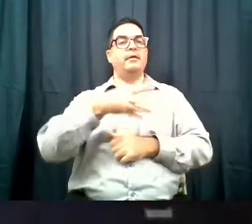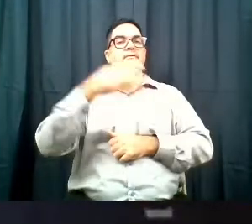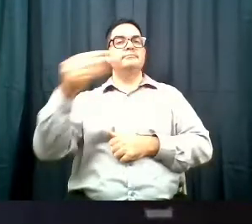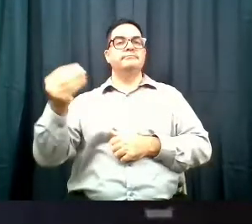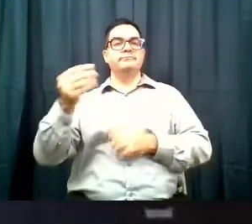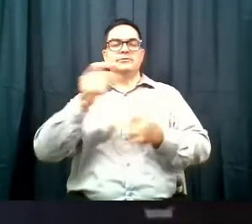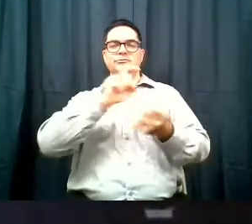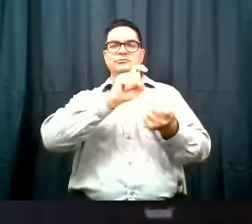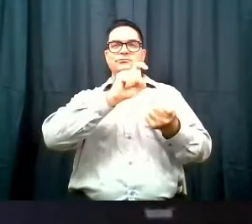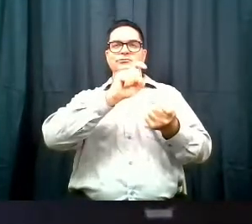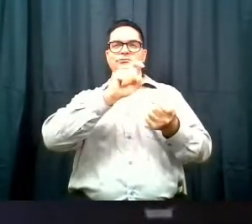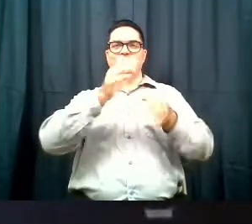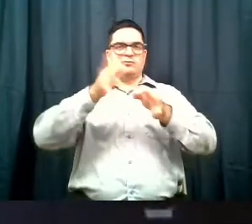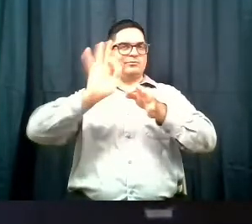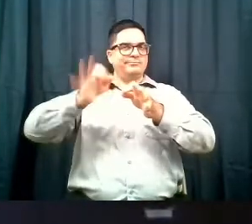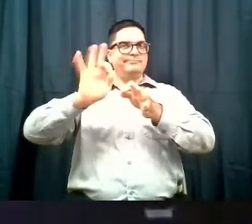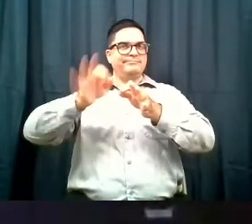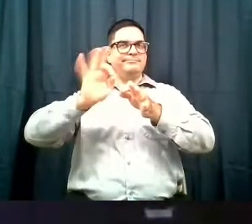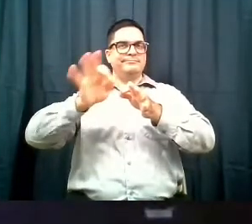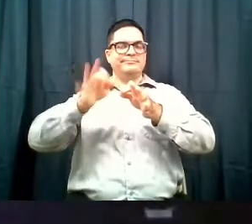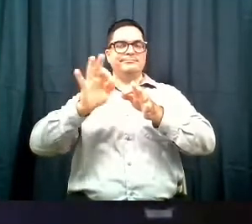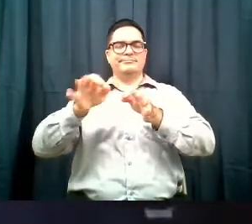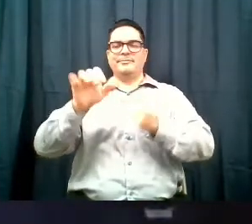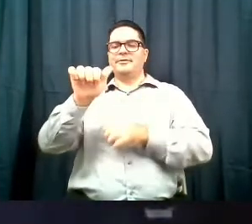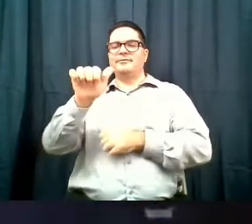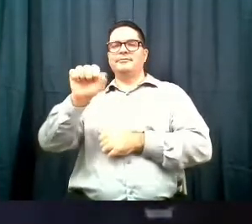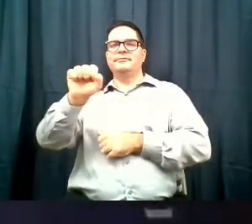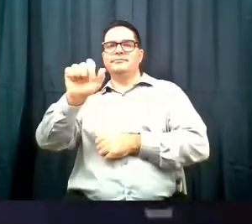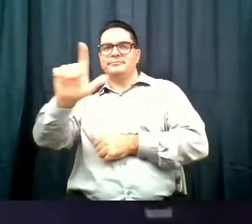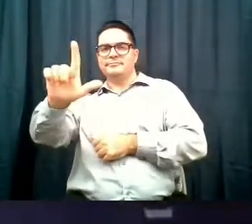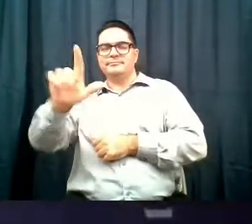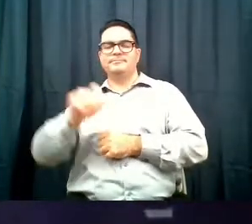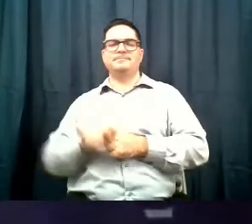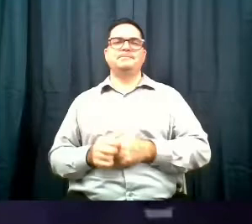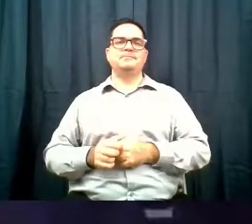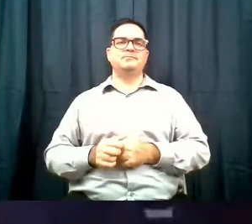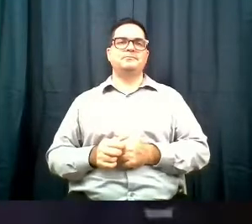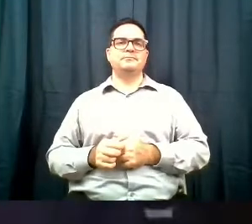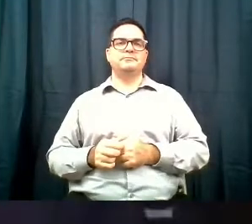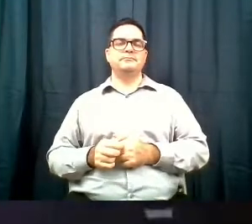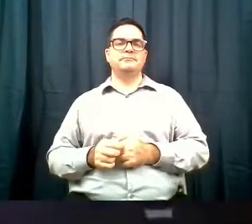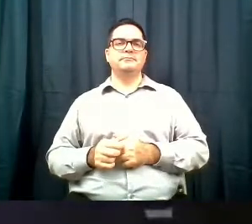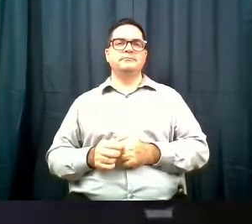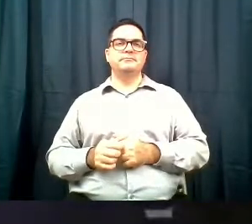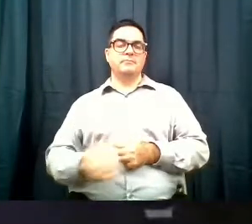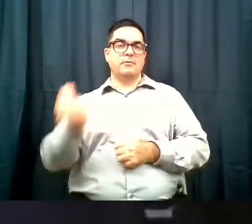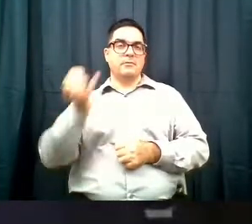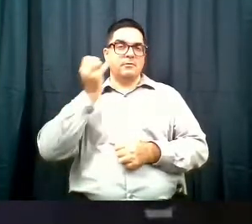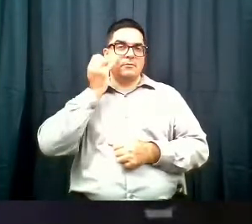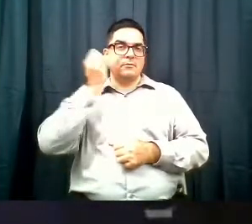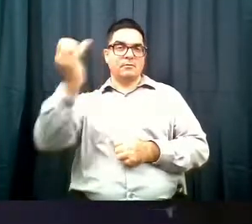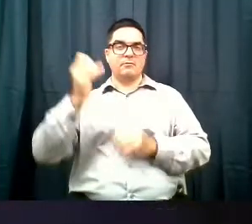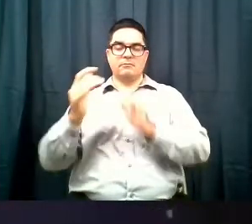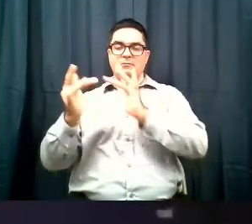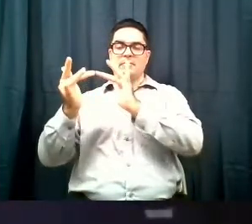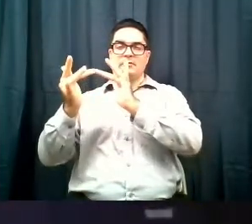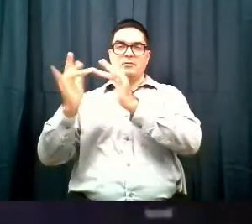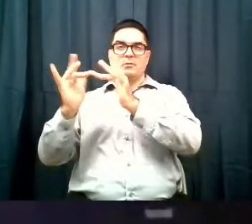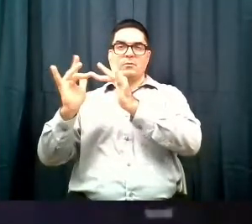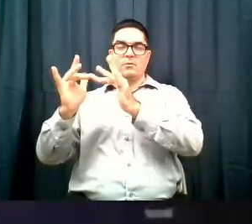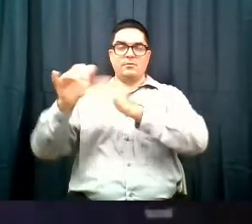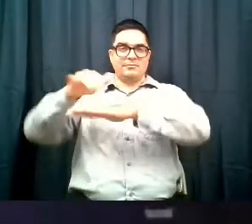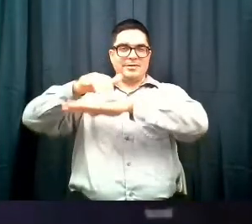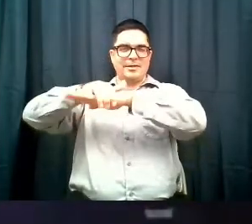sign language as well. If you log in to our website in English, you'll get